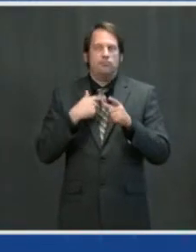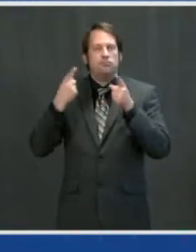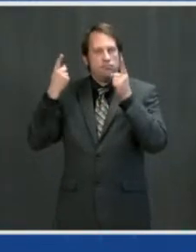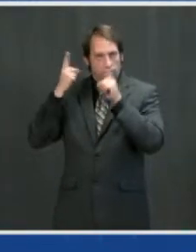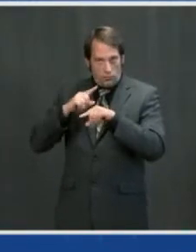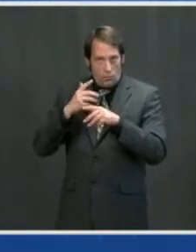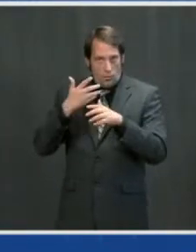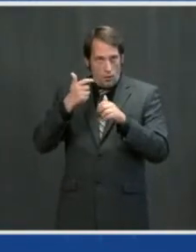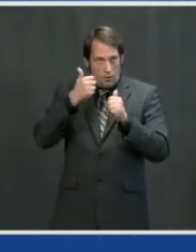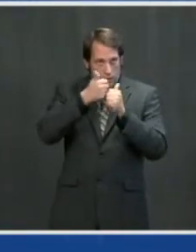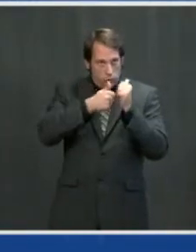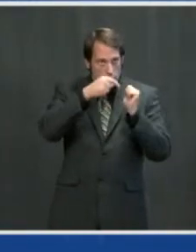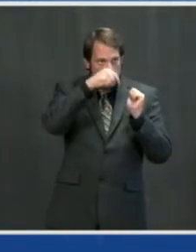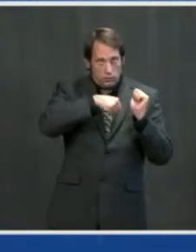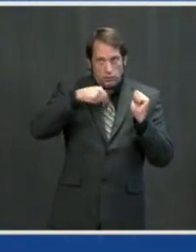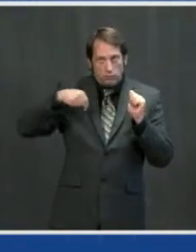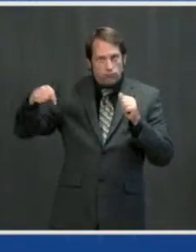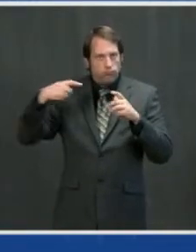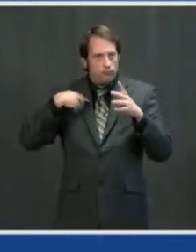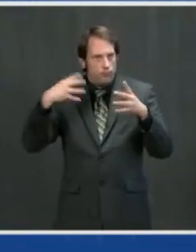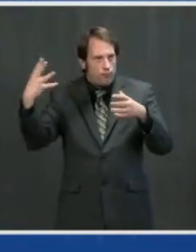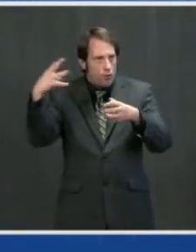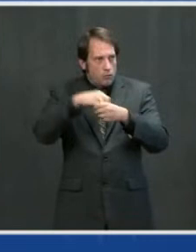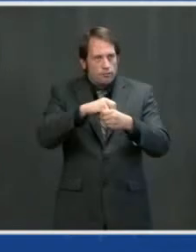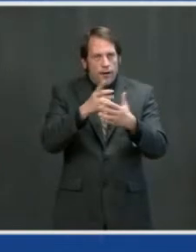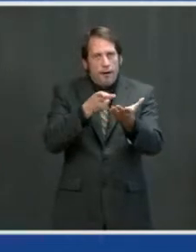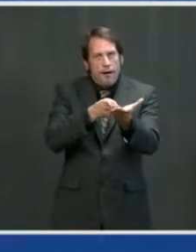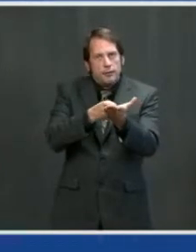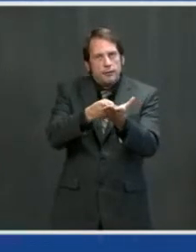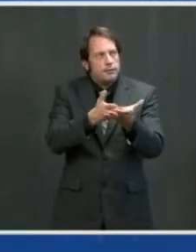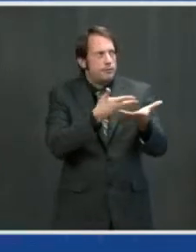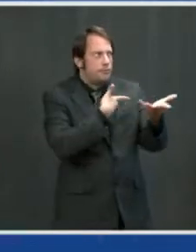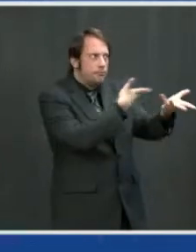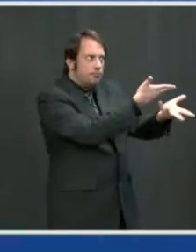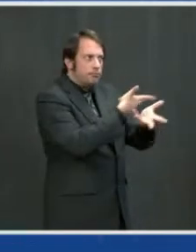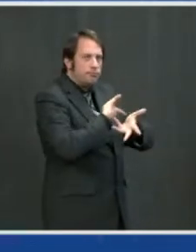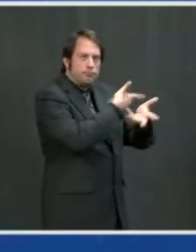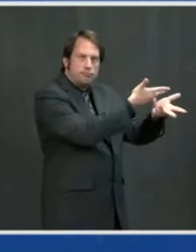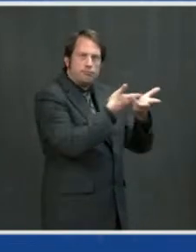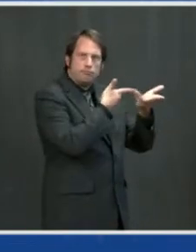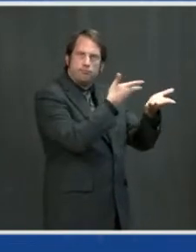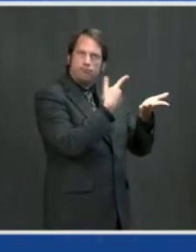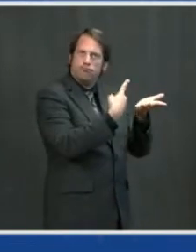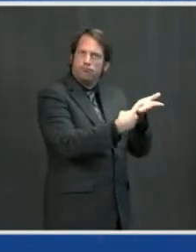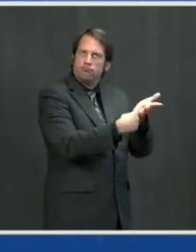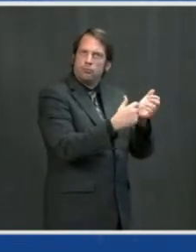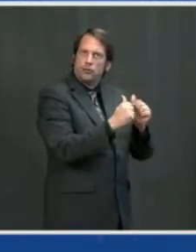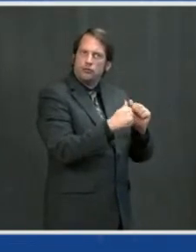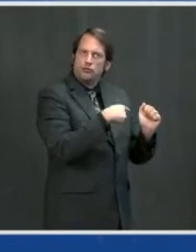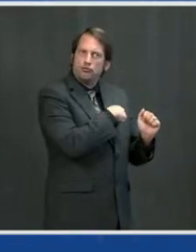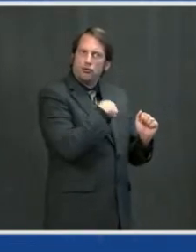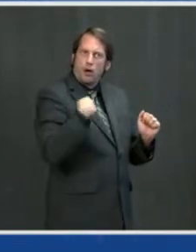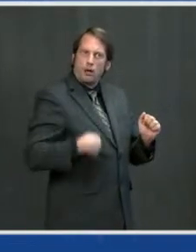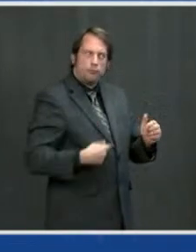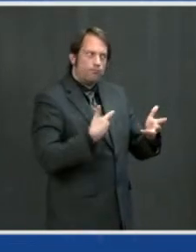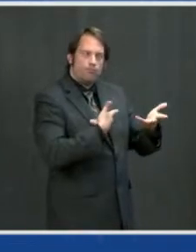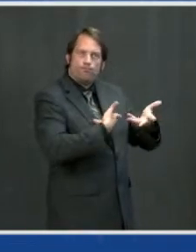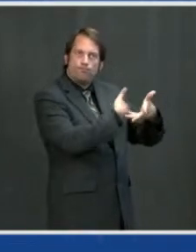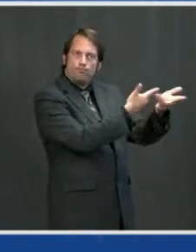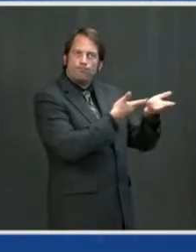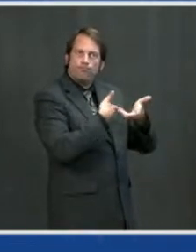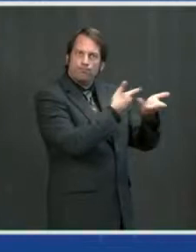in frank dialogue with China and, in so doing, to pursue stability